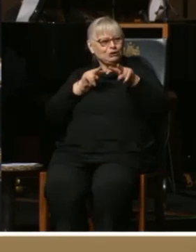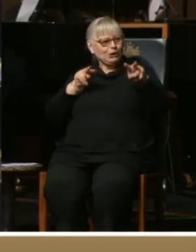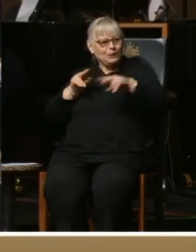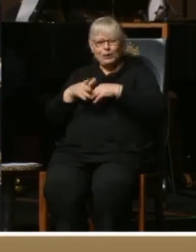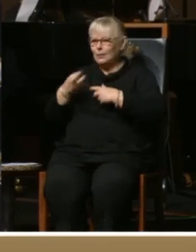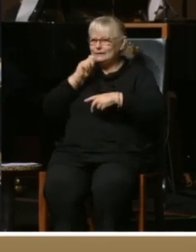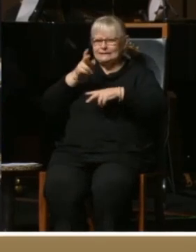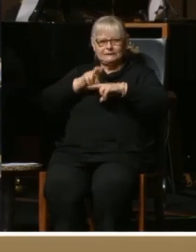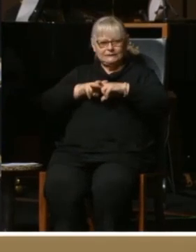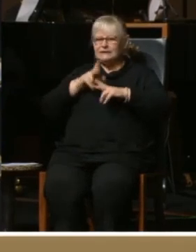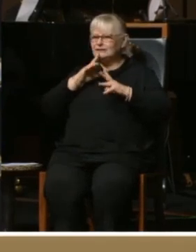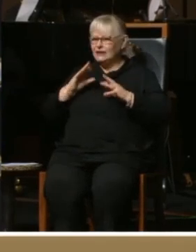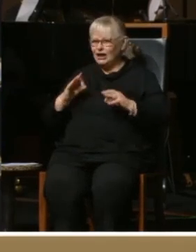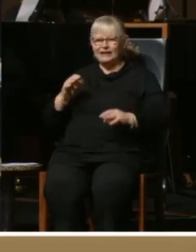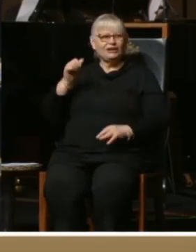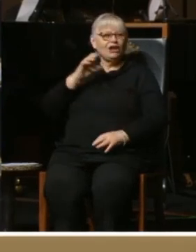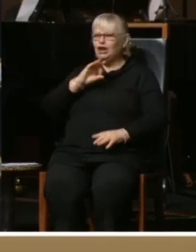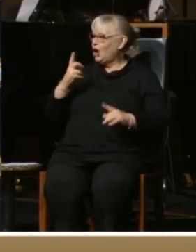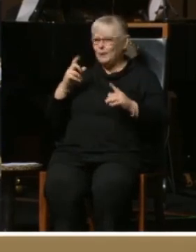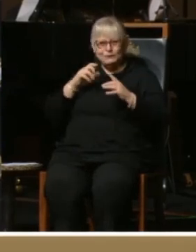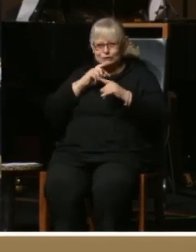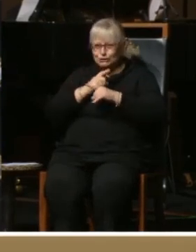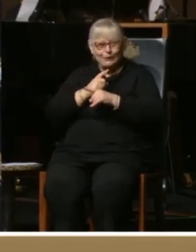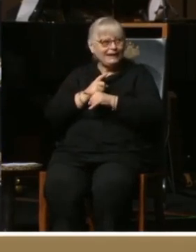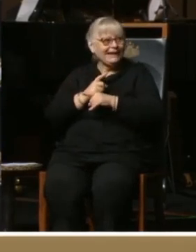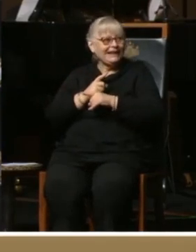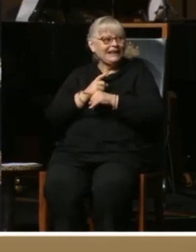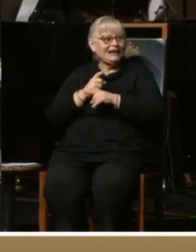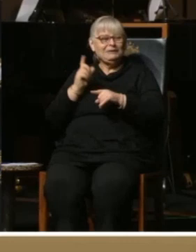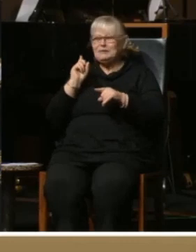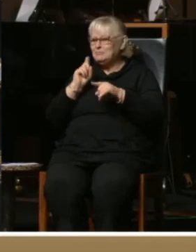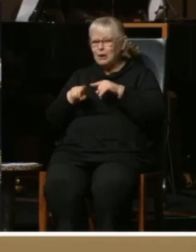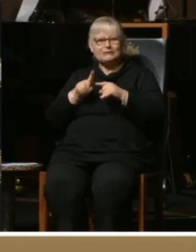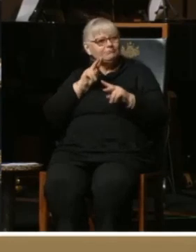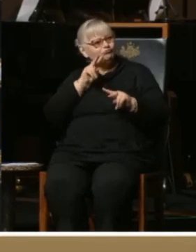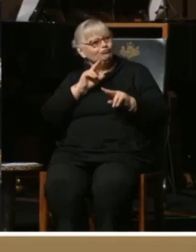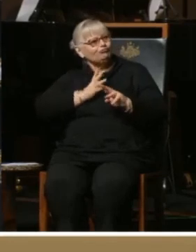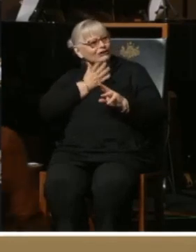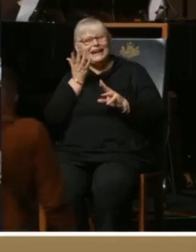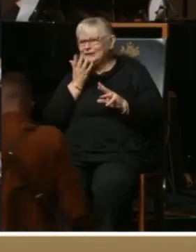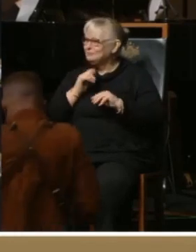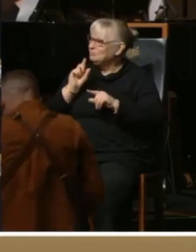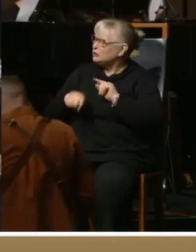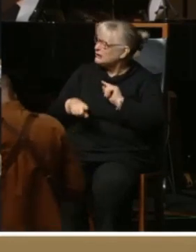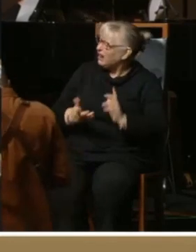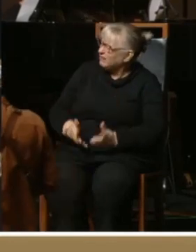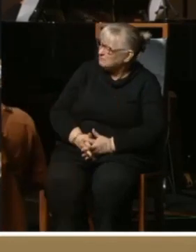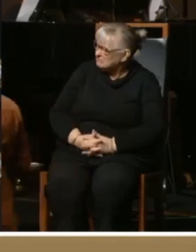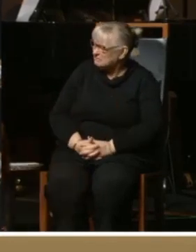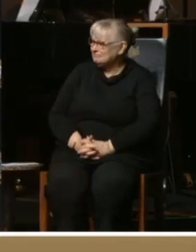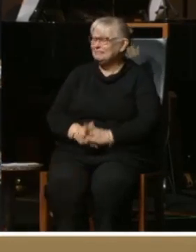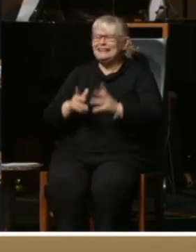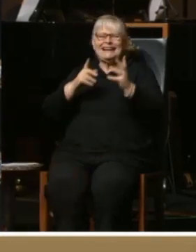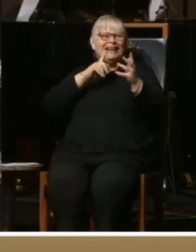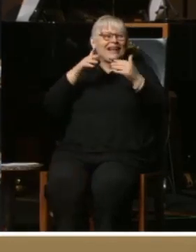you were sitting there silently, no one was talking, you were mostly engaged, so well done. Congratulations to all